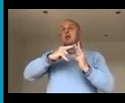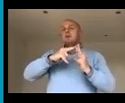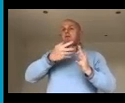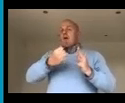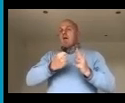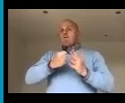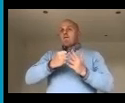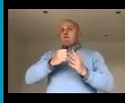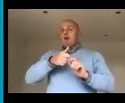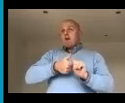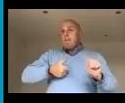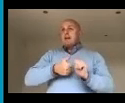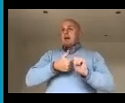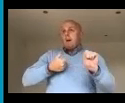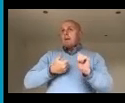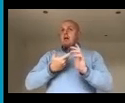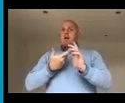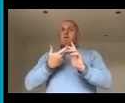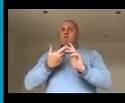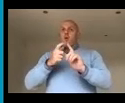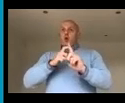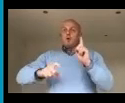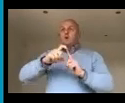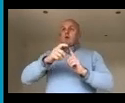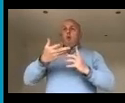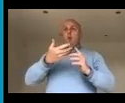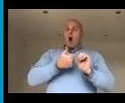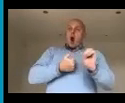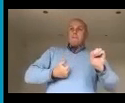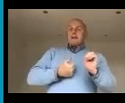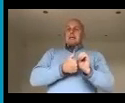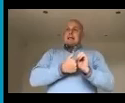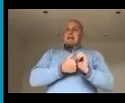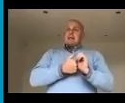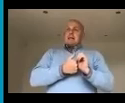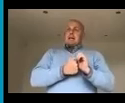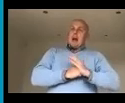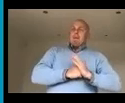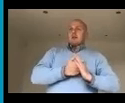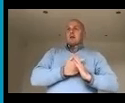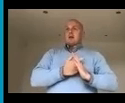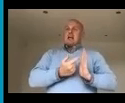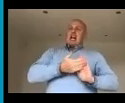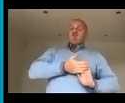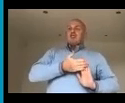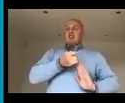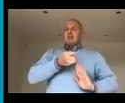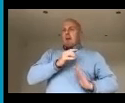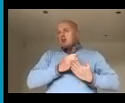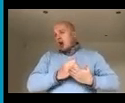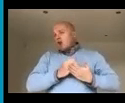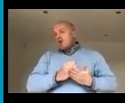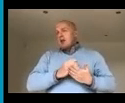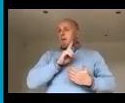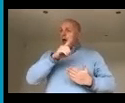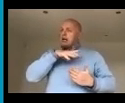community interest company or company limited by guarantee. You might be a charity, but you need to have some form of formal